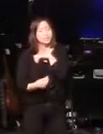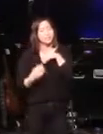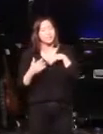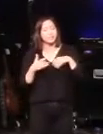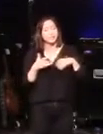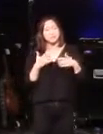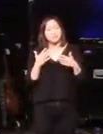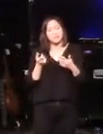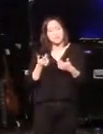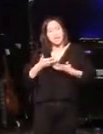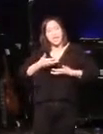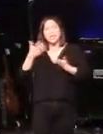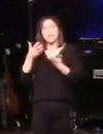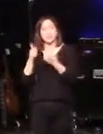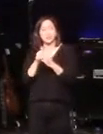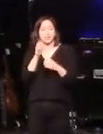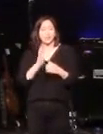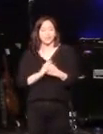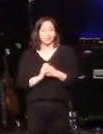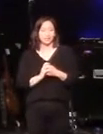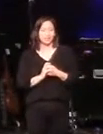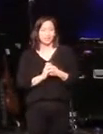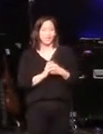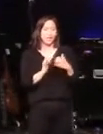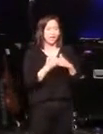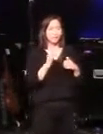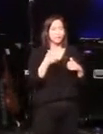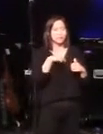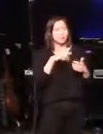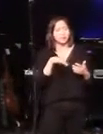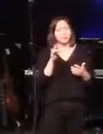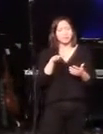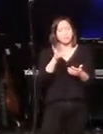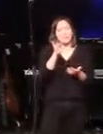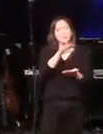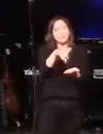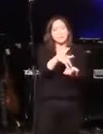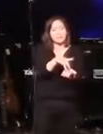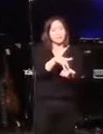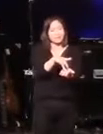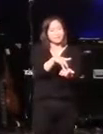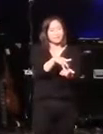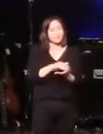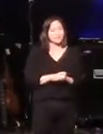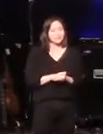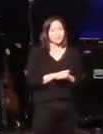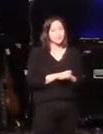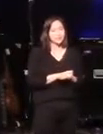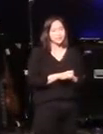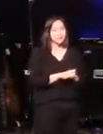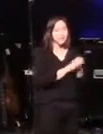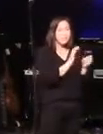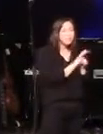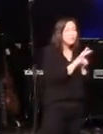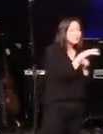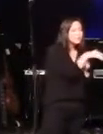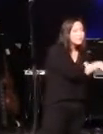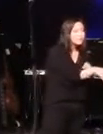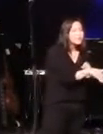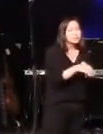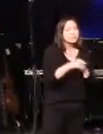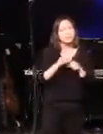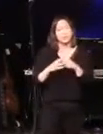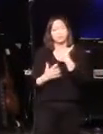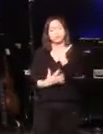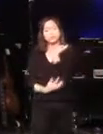secret of facing plenty and hunger, abundance and need? Because again, those things are not what